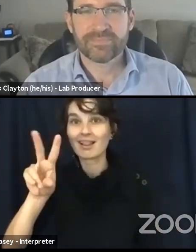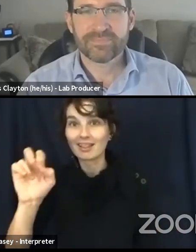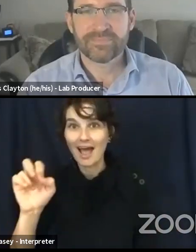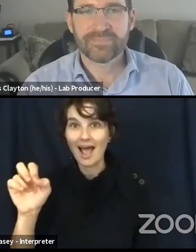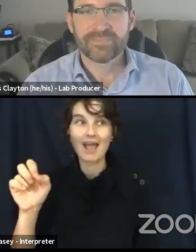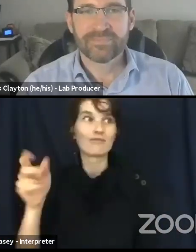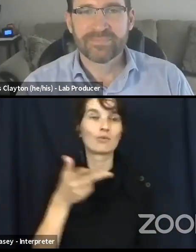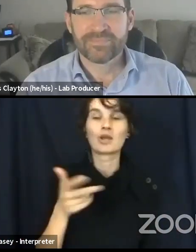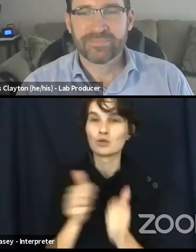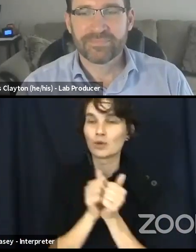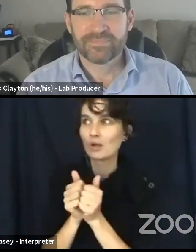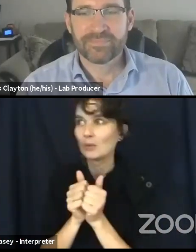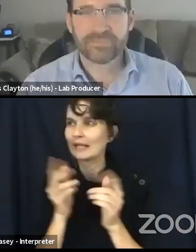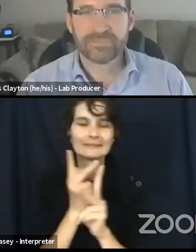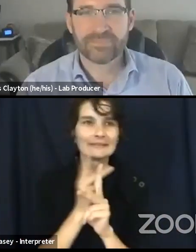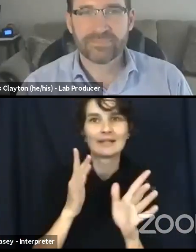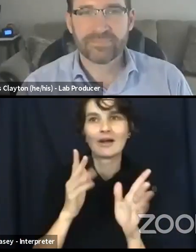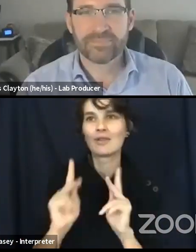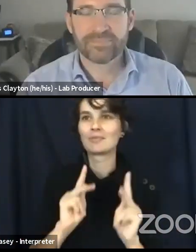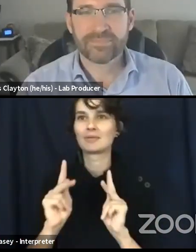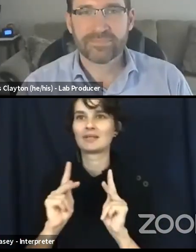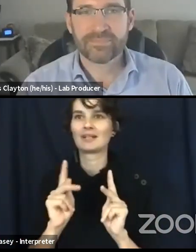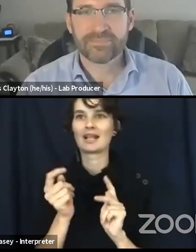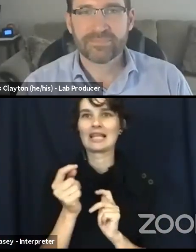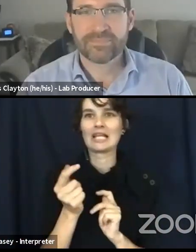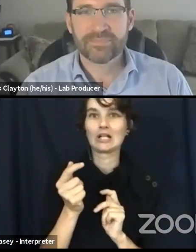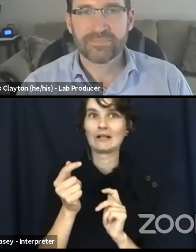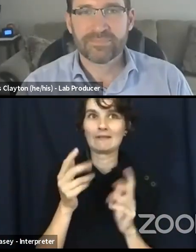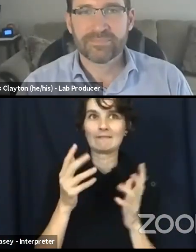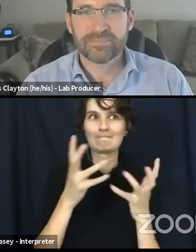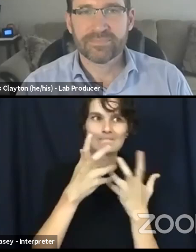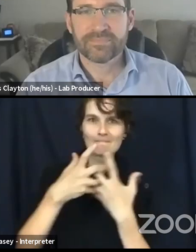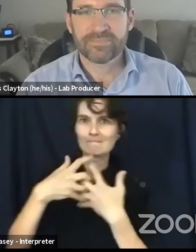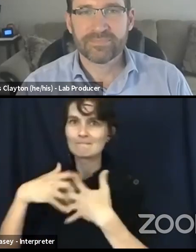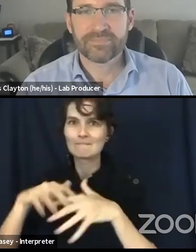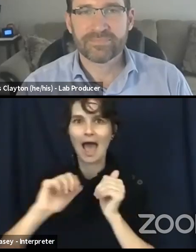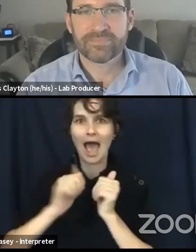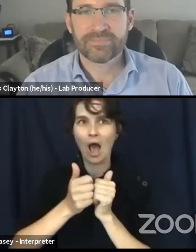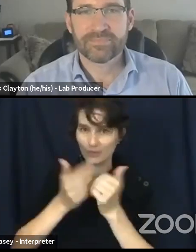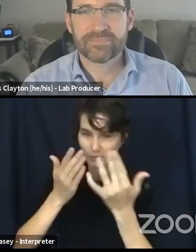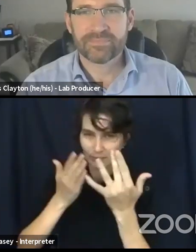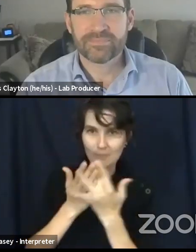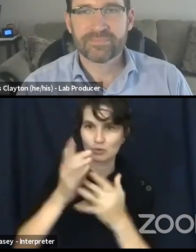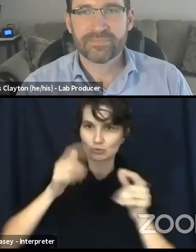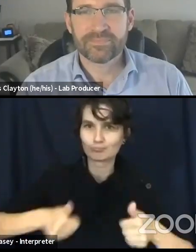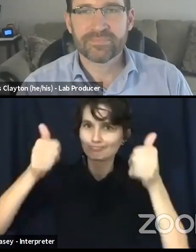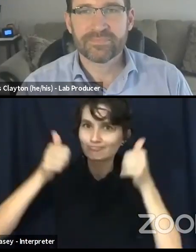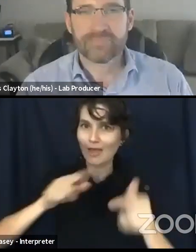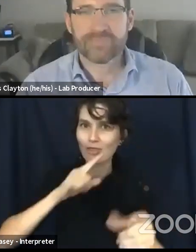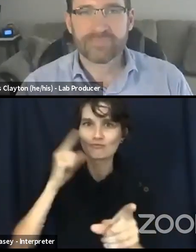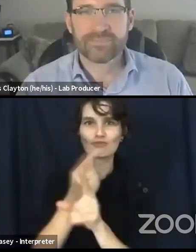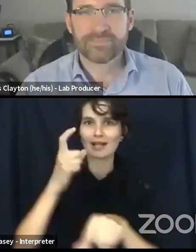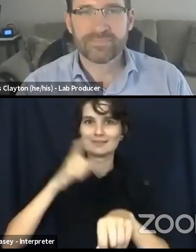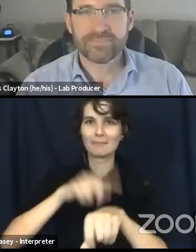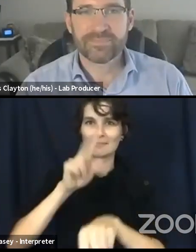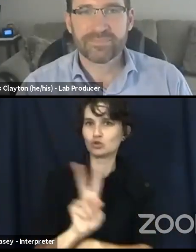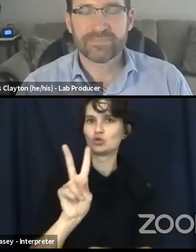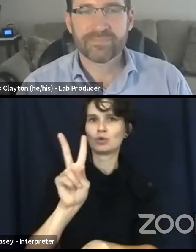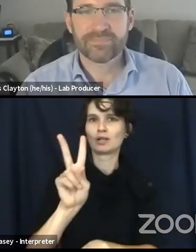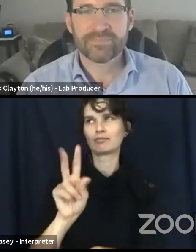and the people doing all the little orchestrations that are gonna make this come through at exactly 2 o'clock or 11